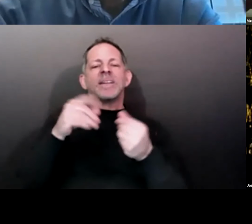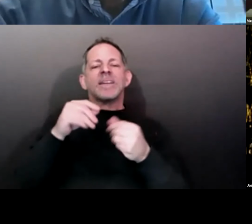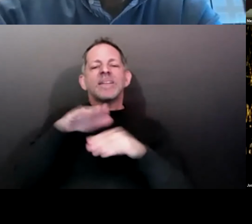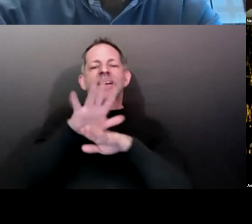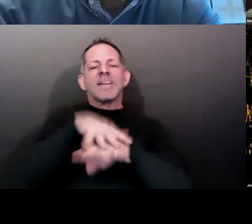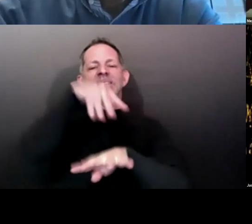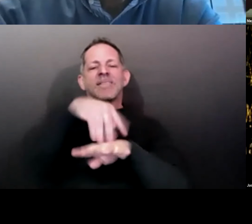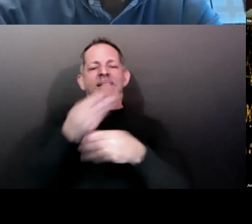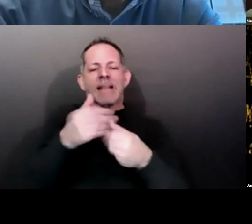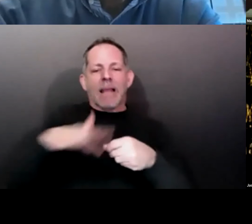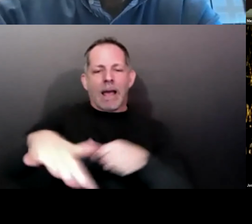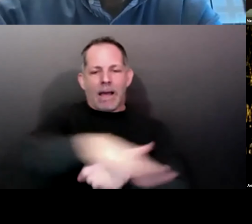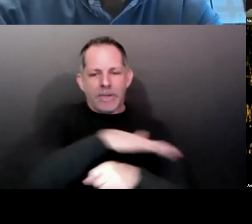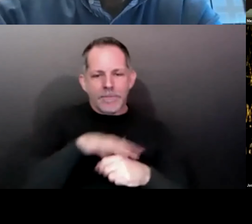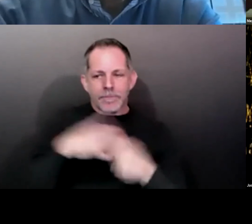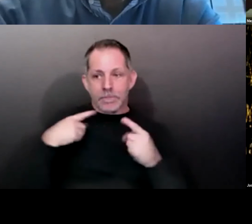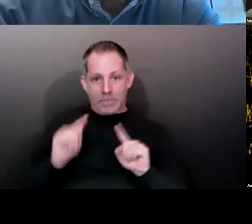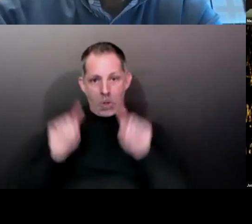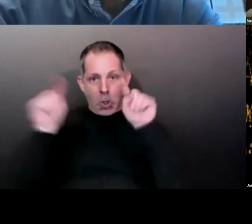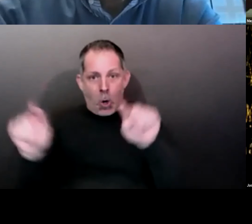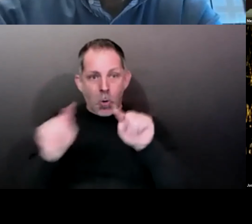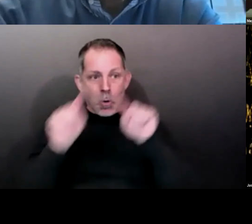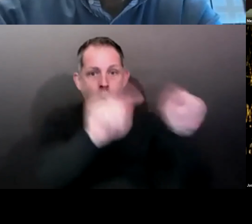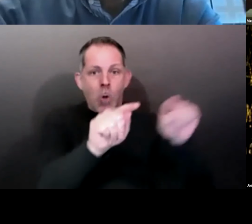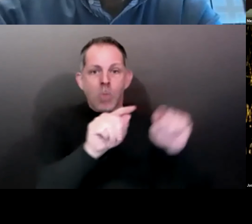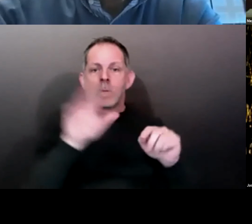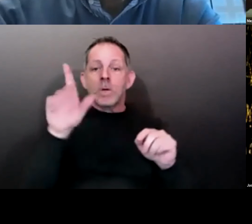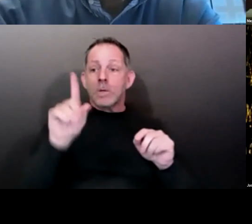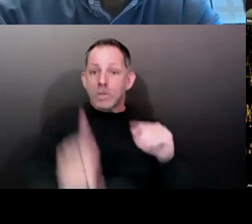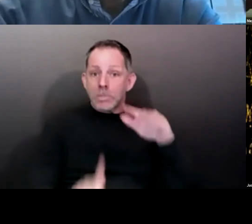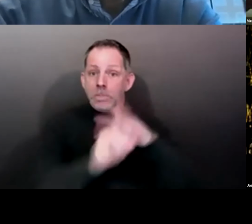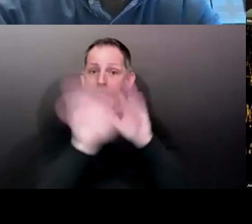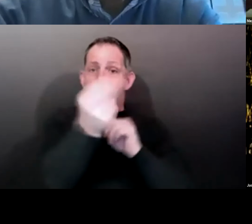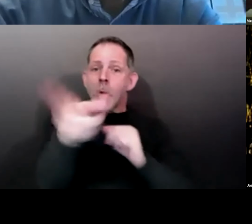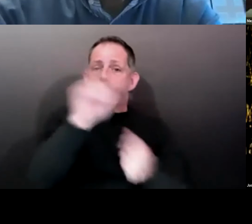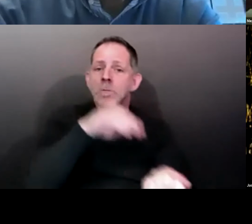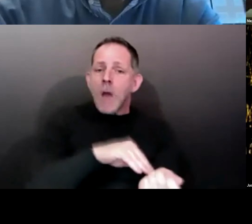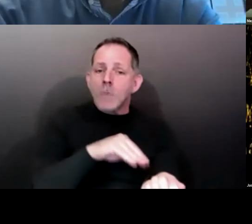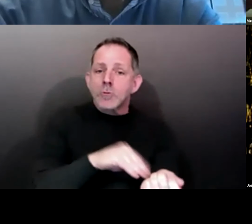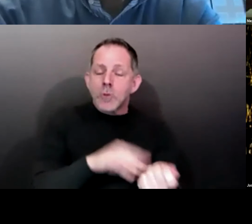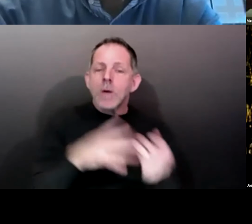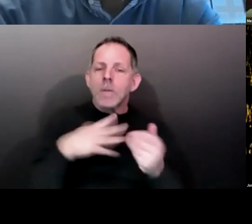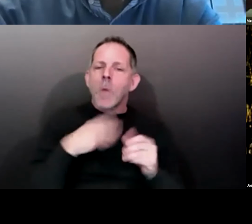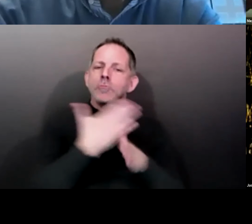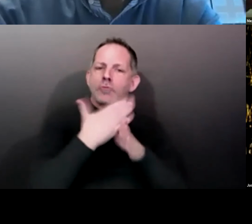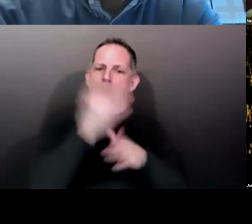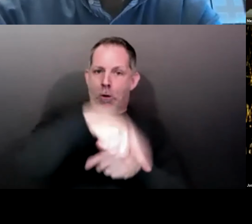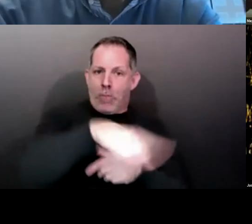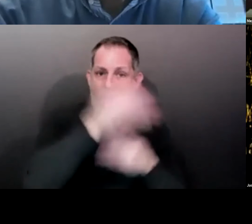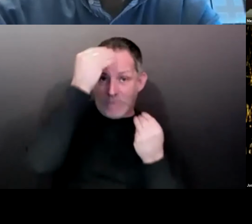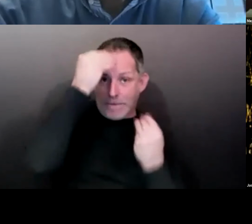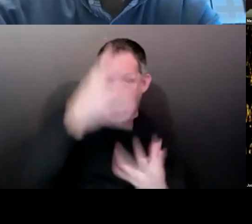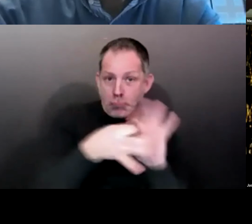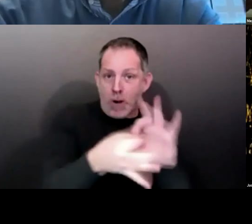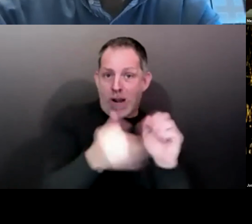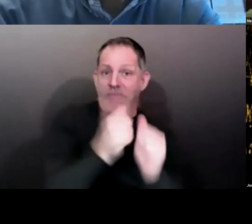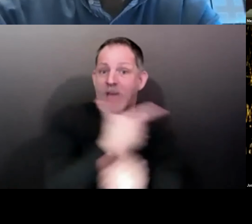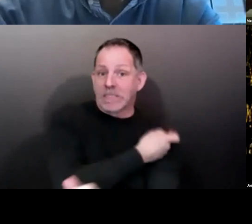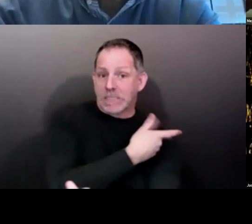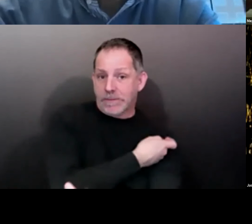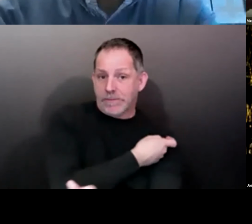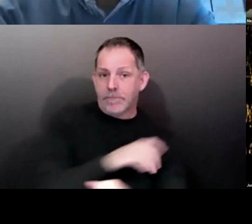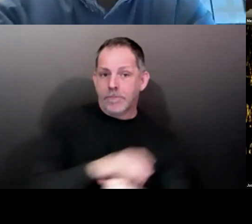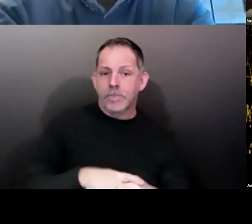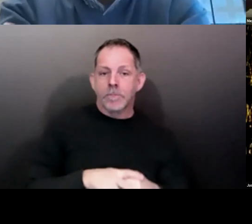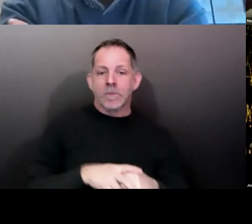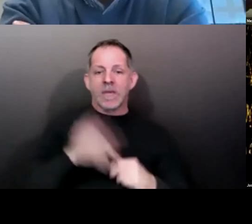be putting out information in the coming weeks about that opportunity for people who live on the reservation. We'd like to take care of them